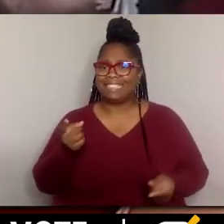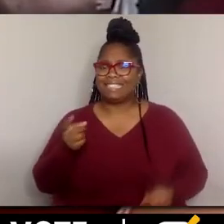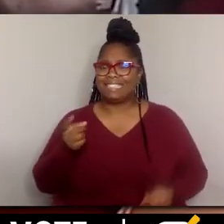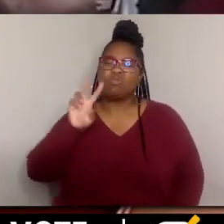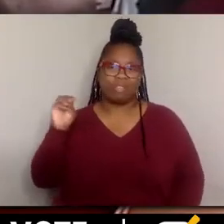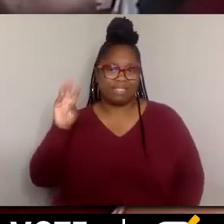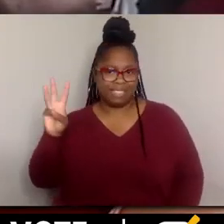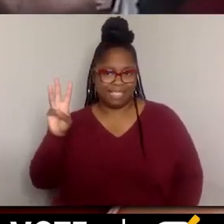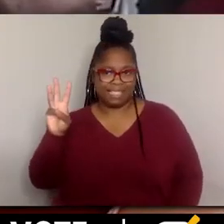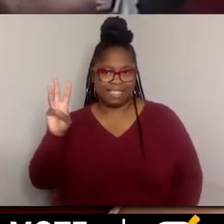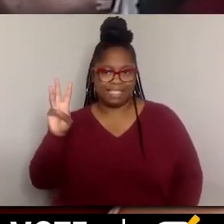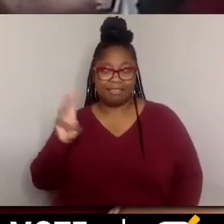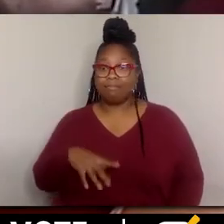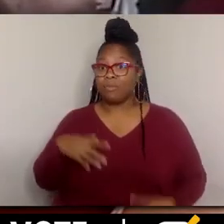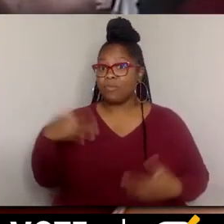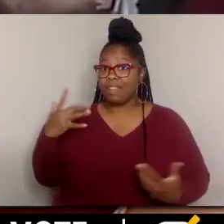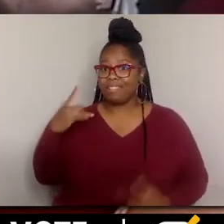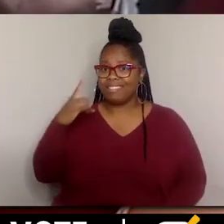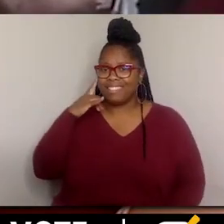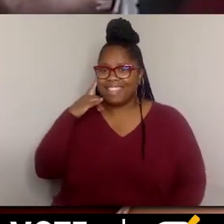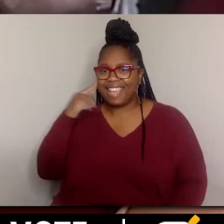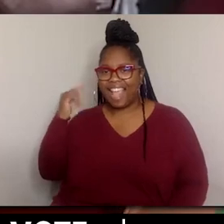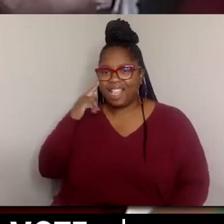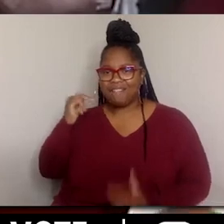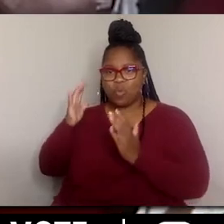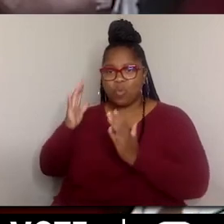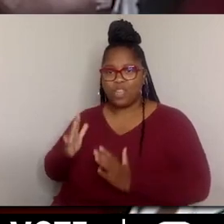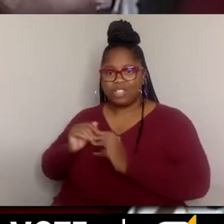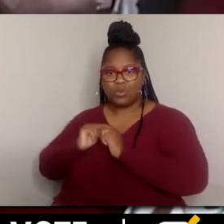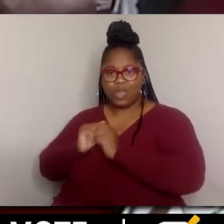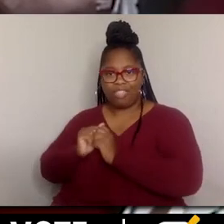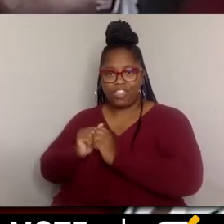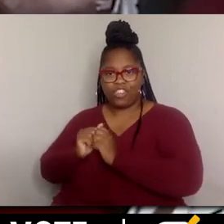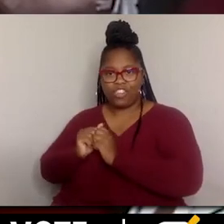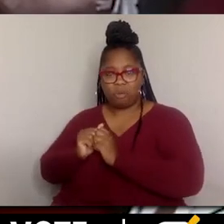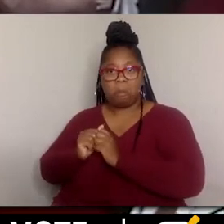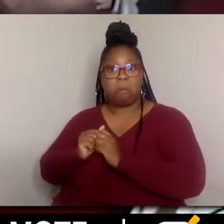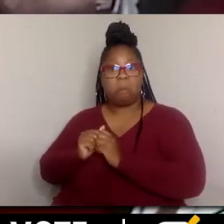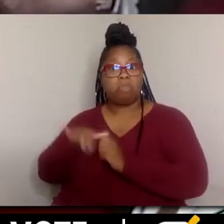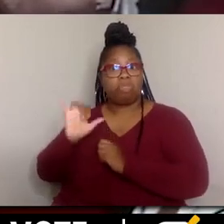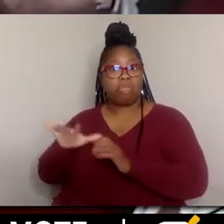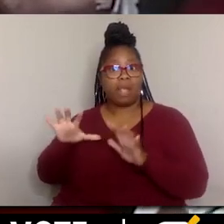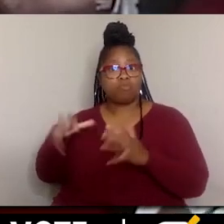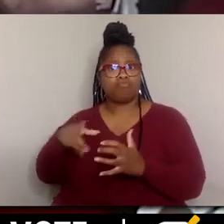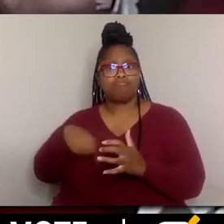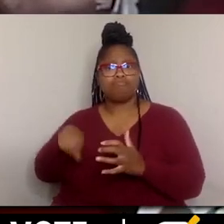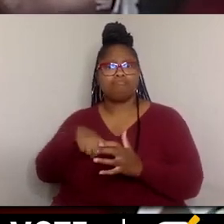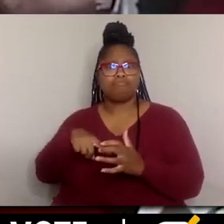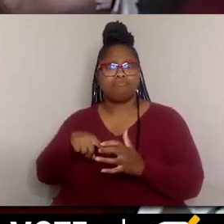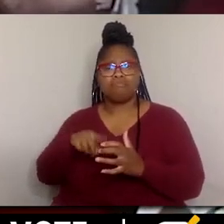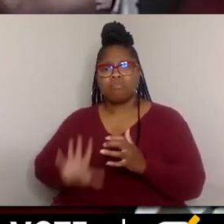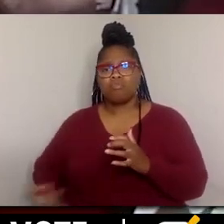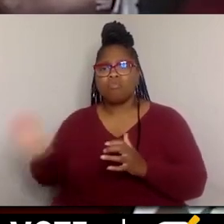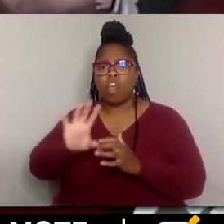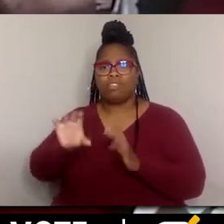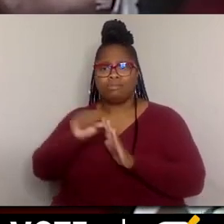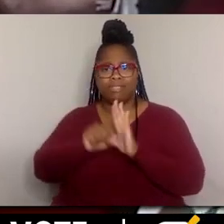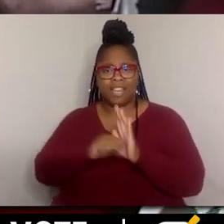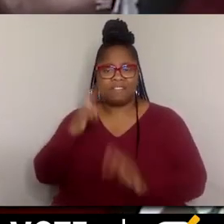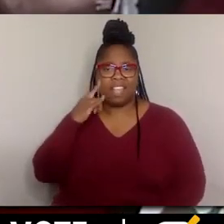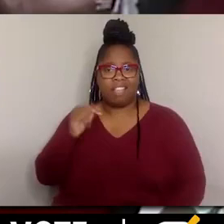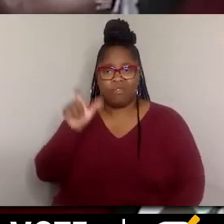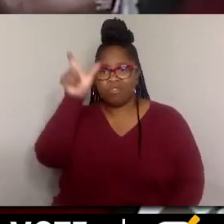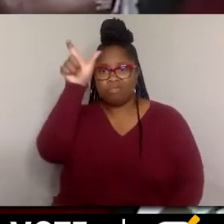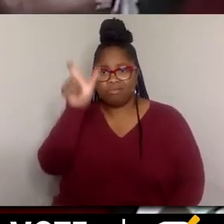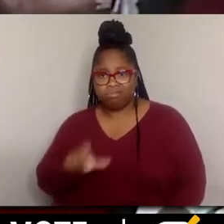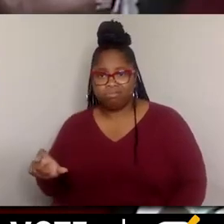2006, Californians Together. Californians Together is a statewide coalition, a